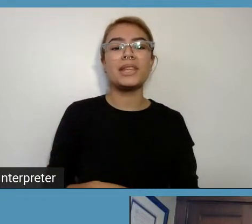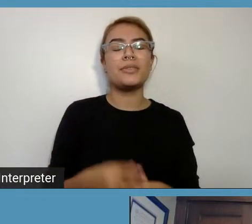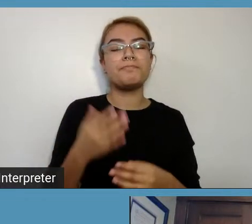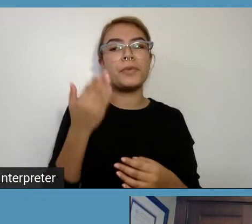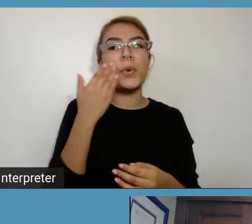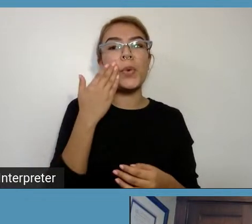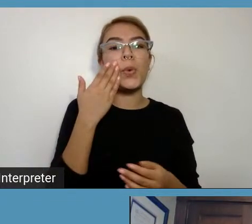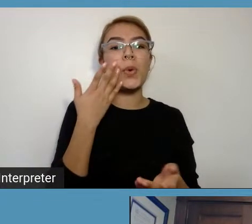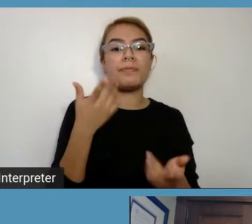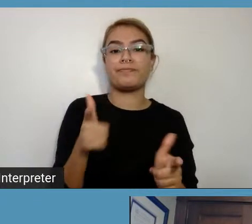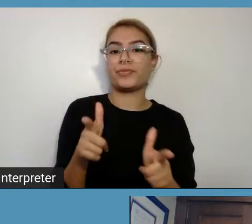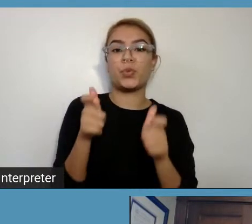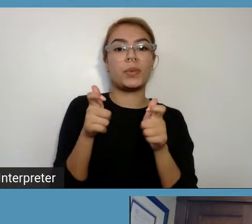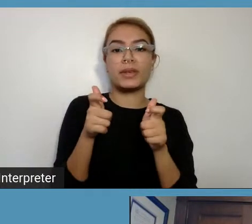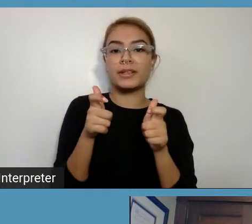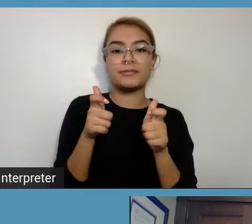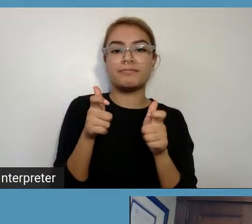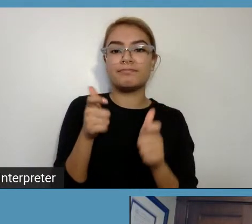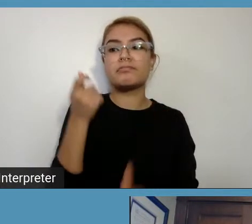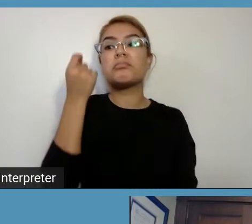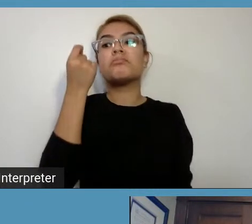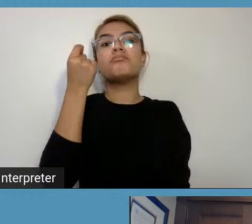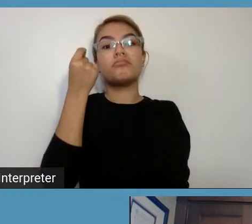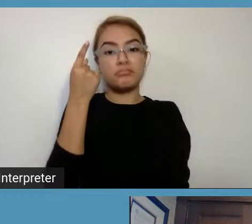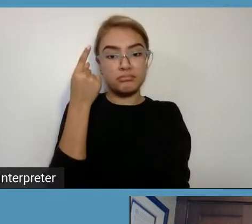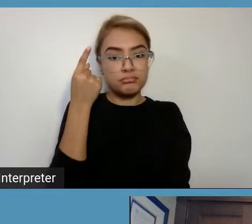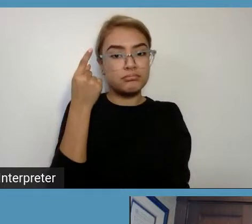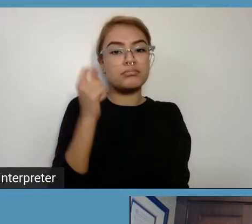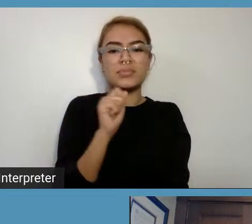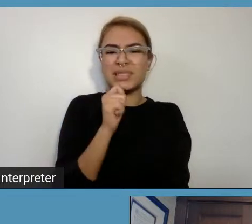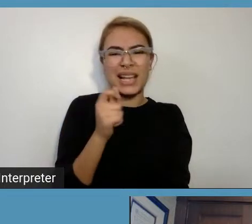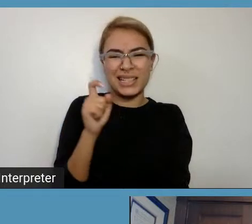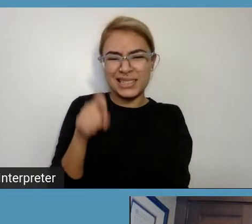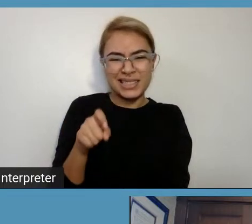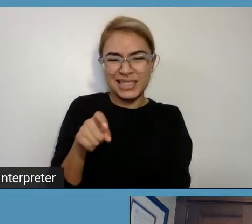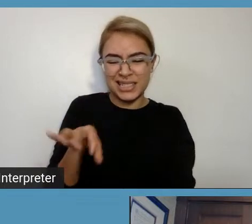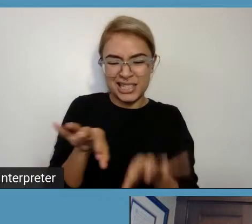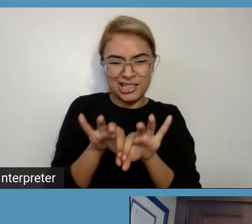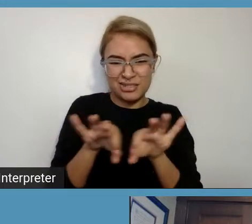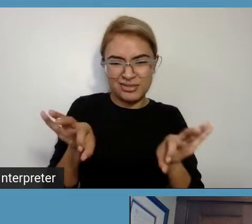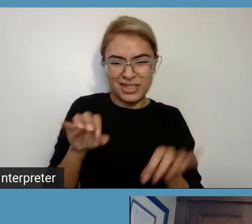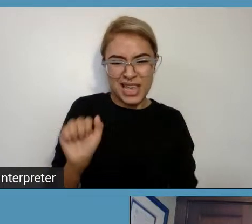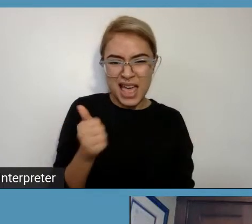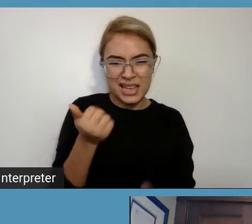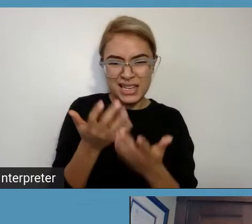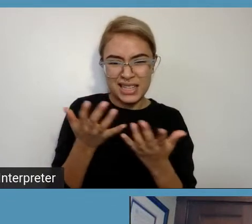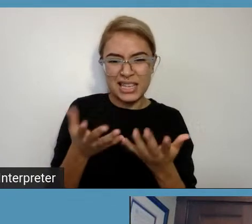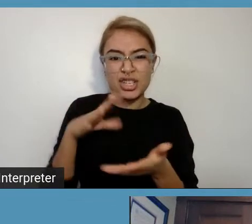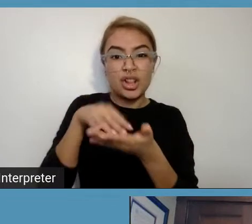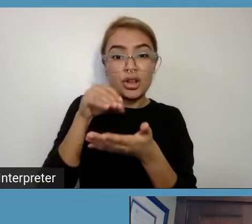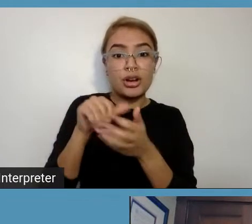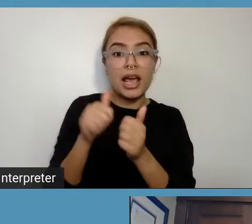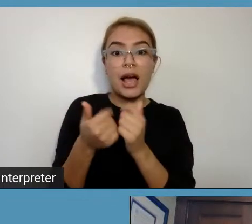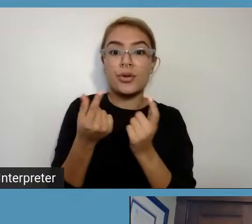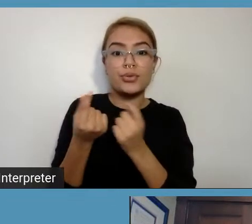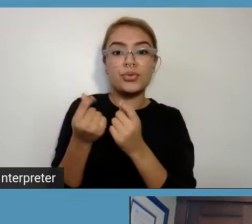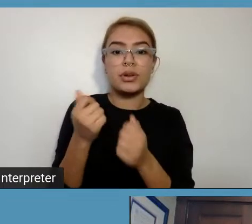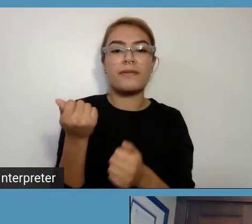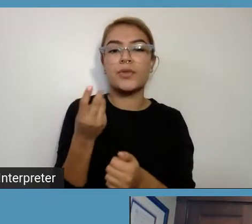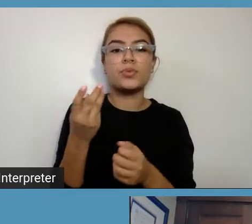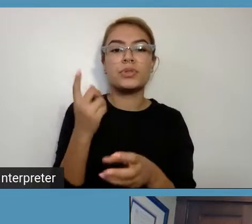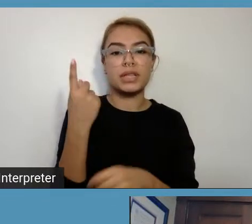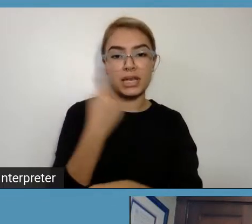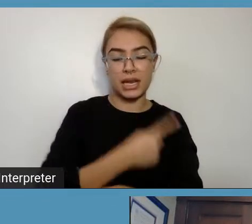they're pretty quick to pick up. You really don't need a degree in any of this to learn how to do it in a couple of days. Mm-hmm. It's